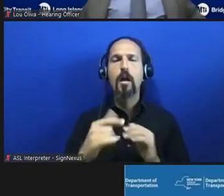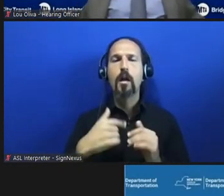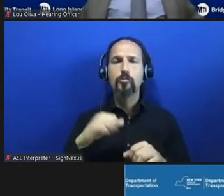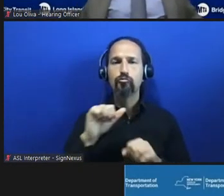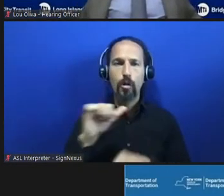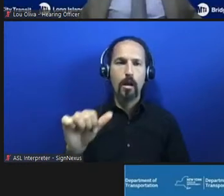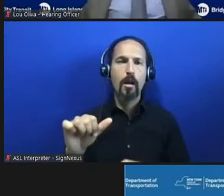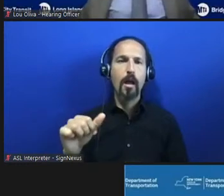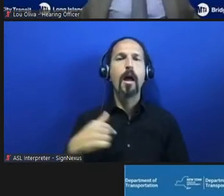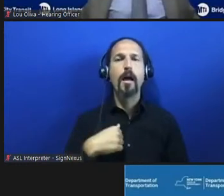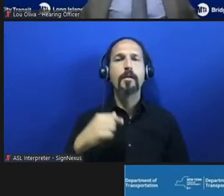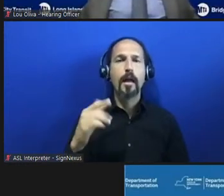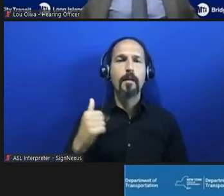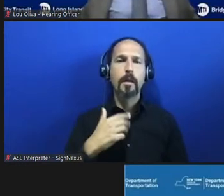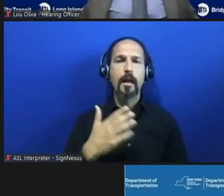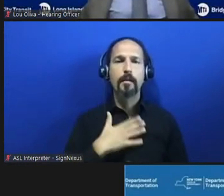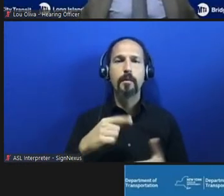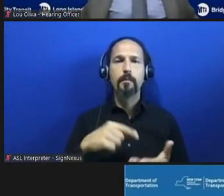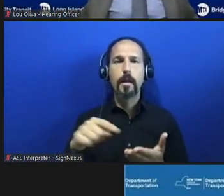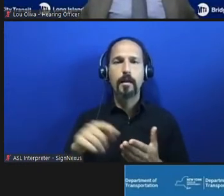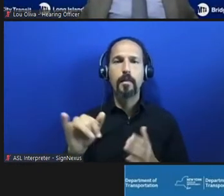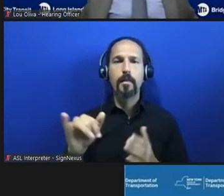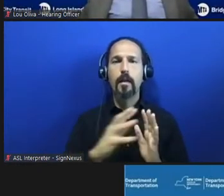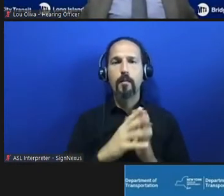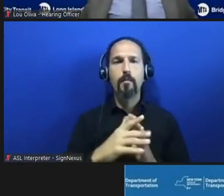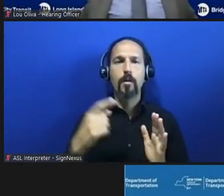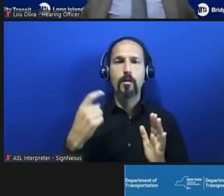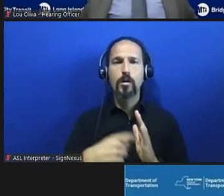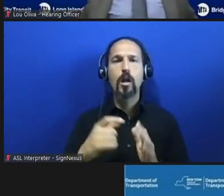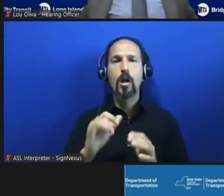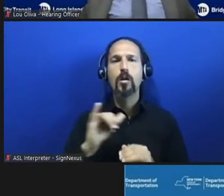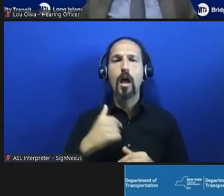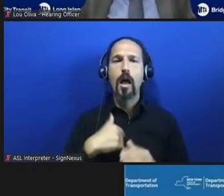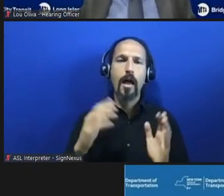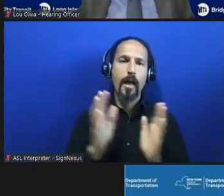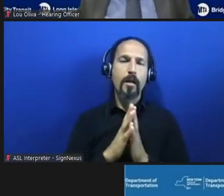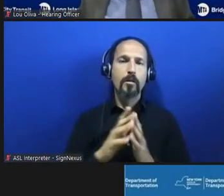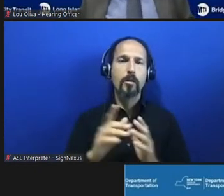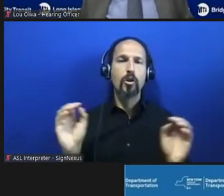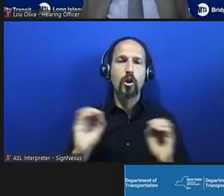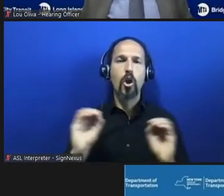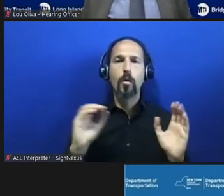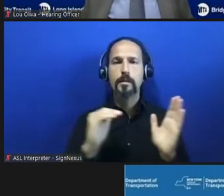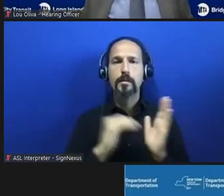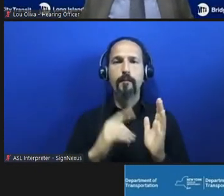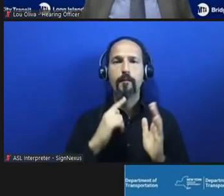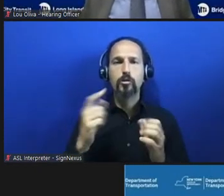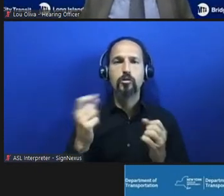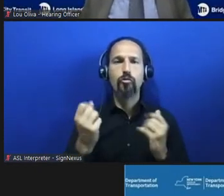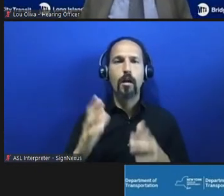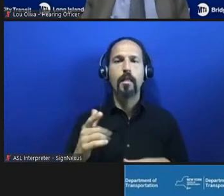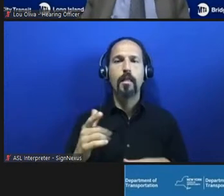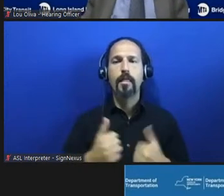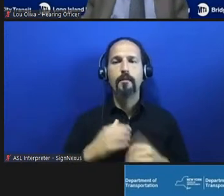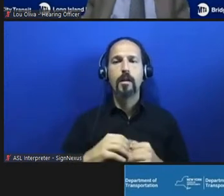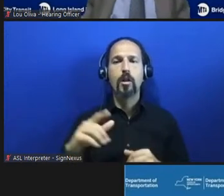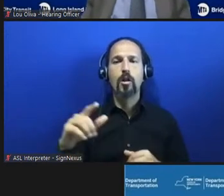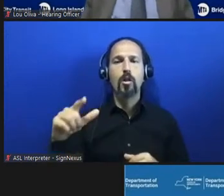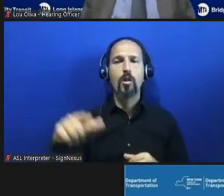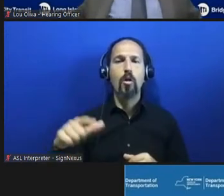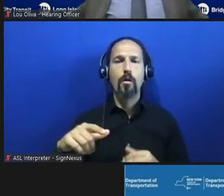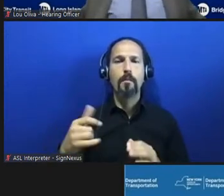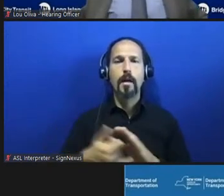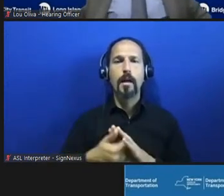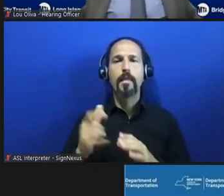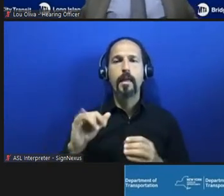and Not only would I be happy to pay the congestion pricing toll but I also ask that there be no exemptions for drivers who live in lower Manhattan because